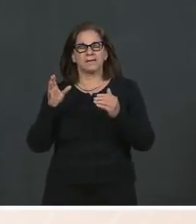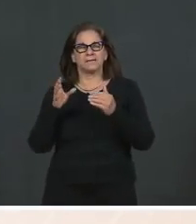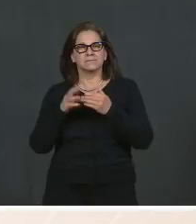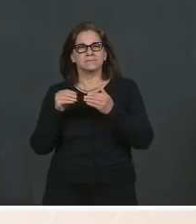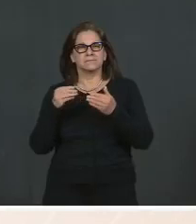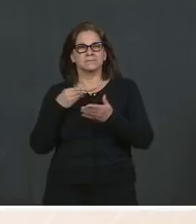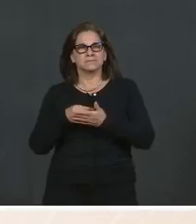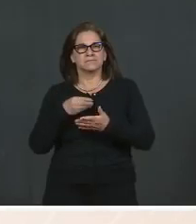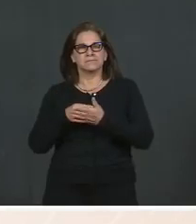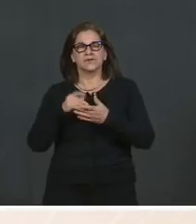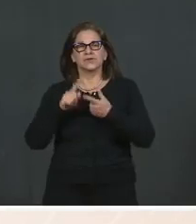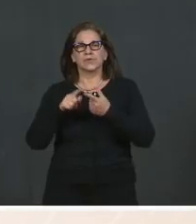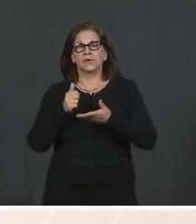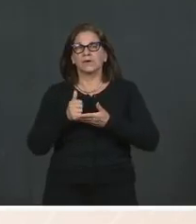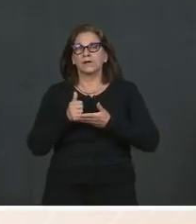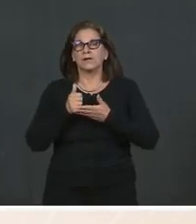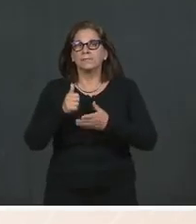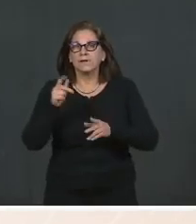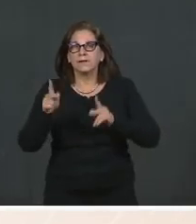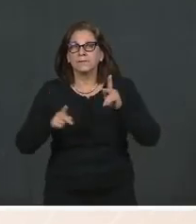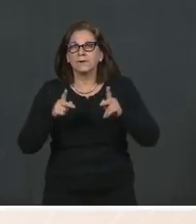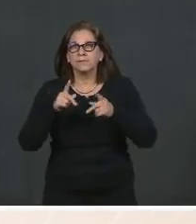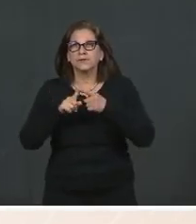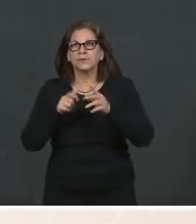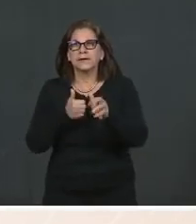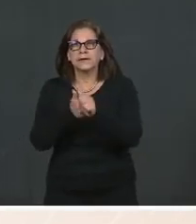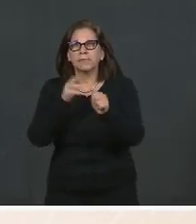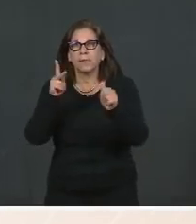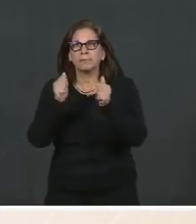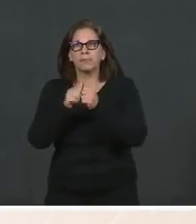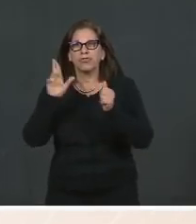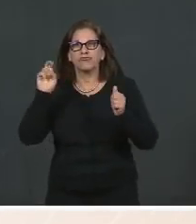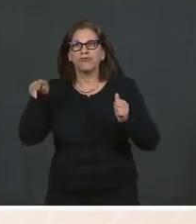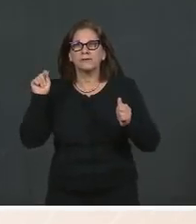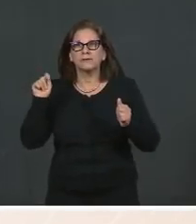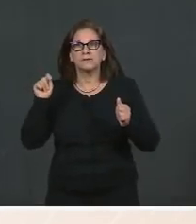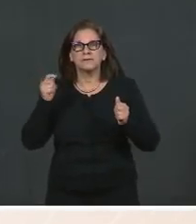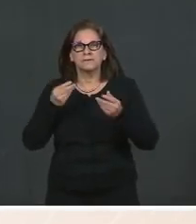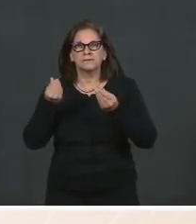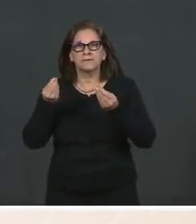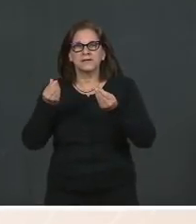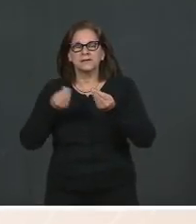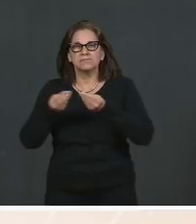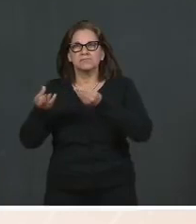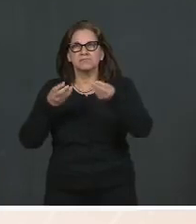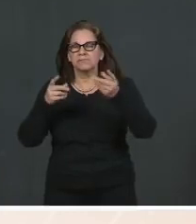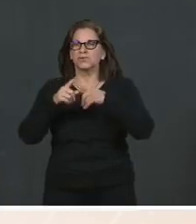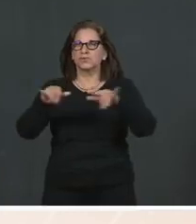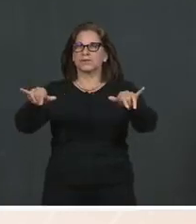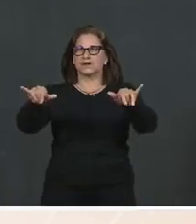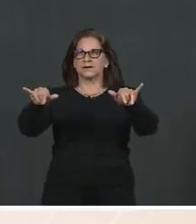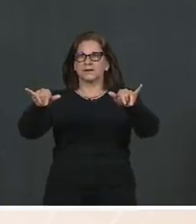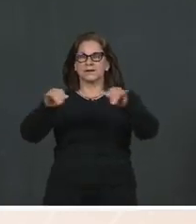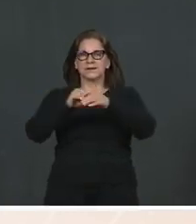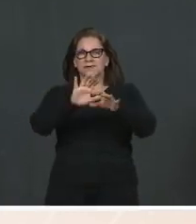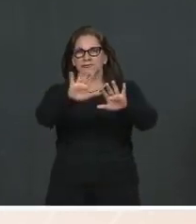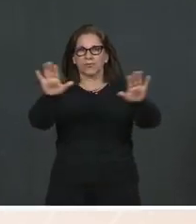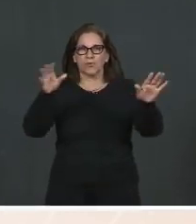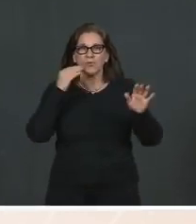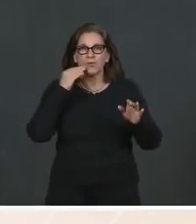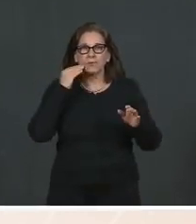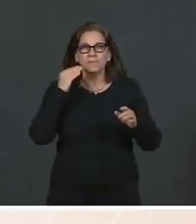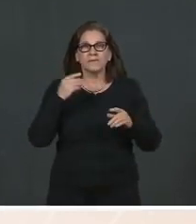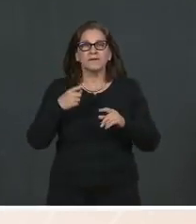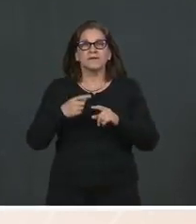and remain in their homes. This, of course, is an act that included coordination from the Treasury Department, from HUD, from